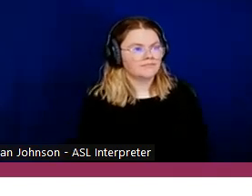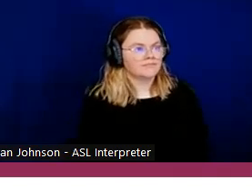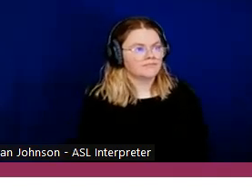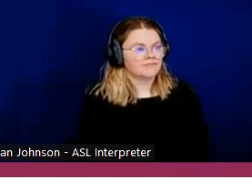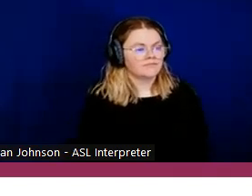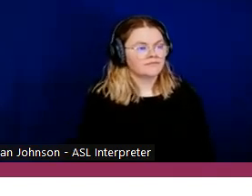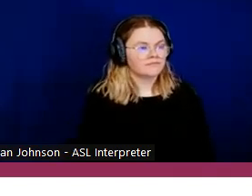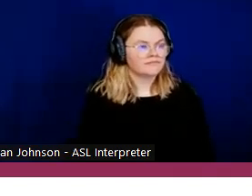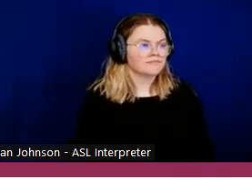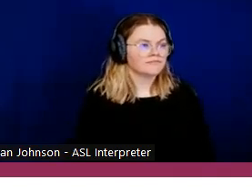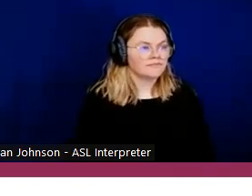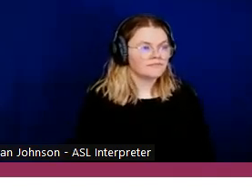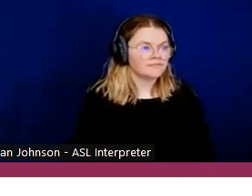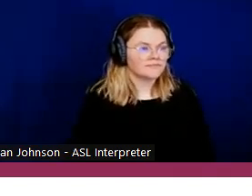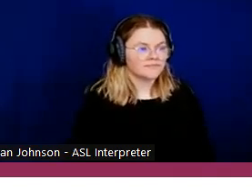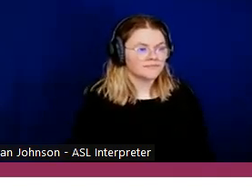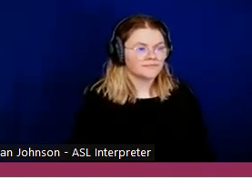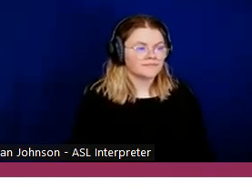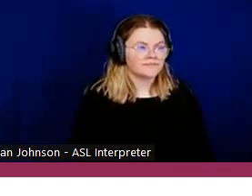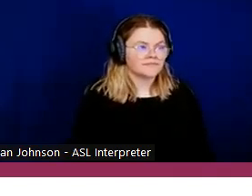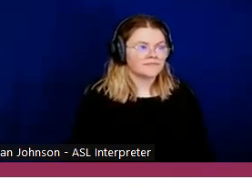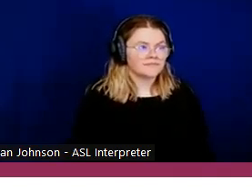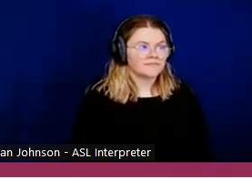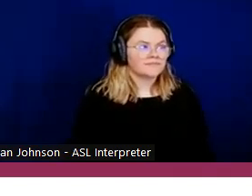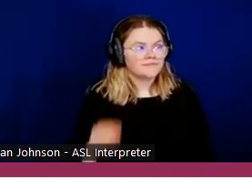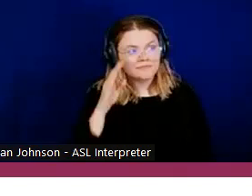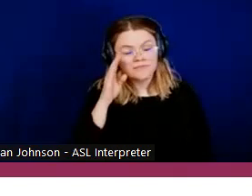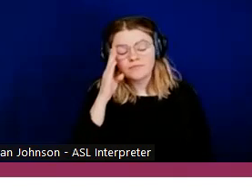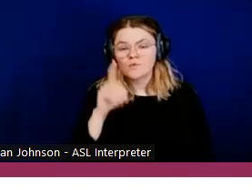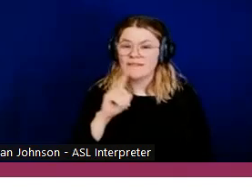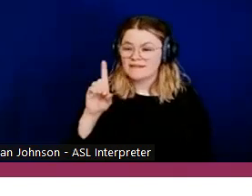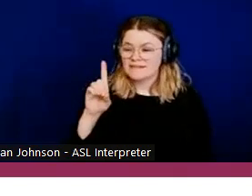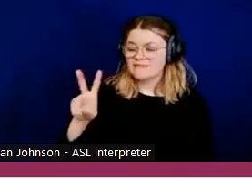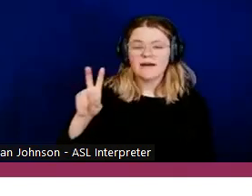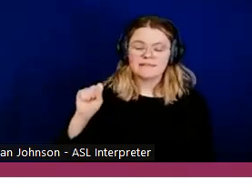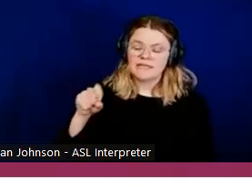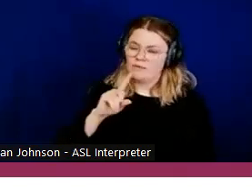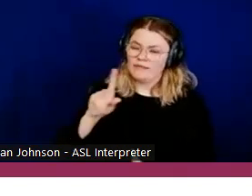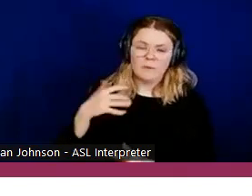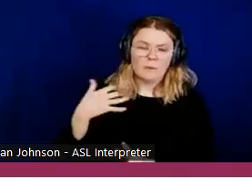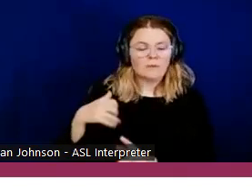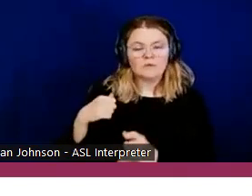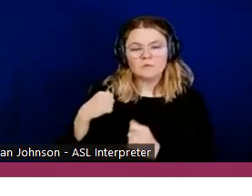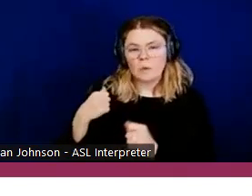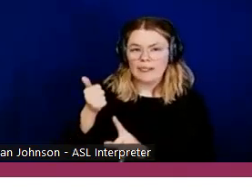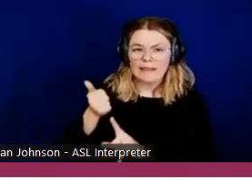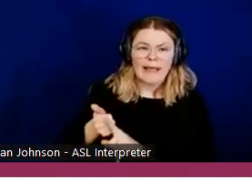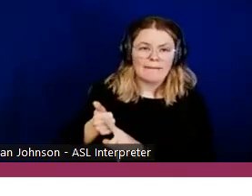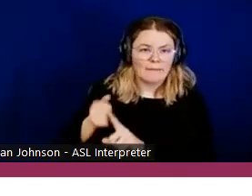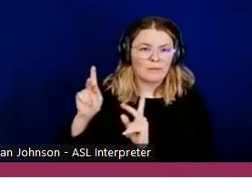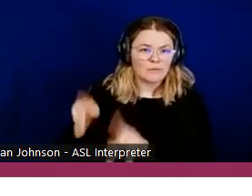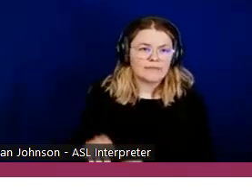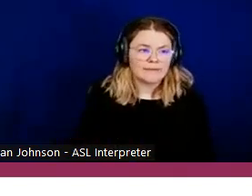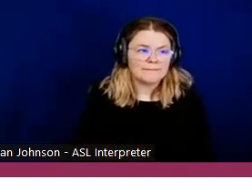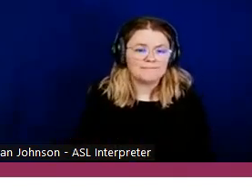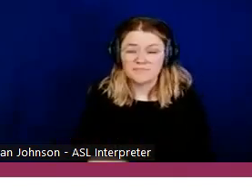And so the impact of domestic violence on a survivor is similar to that of a sickness that has the potential